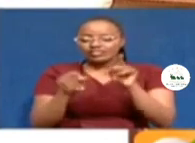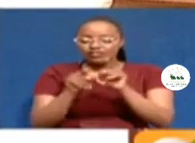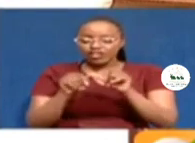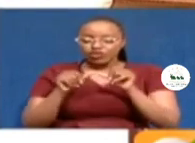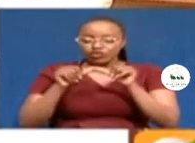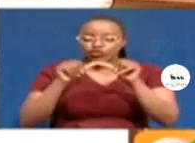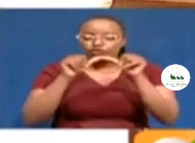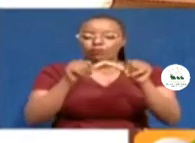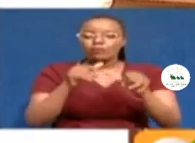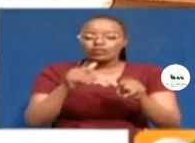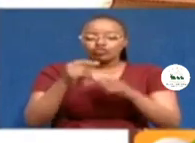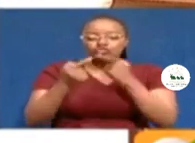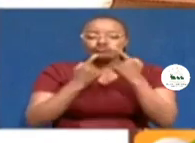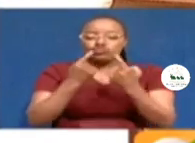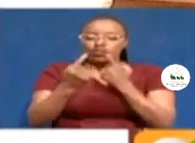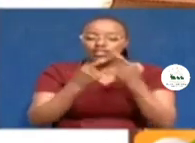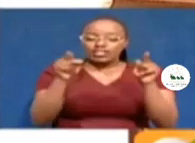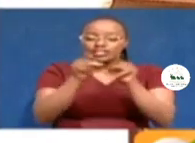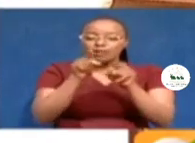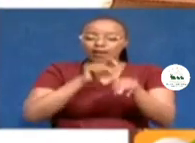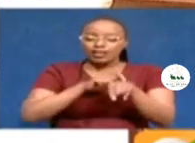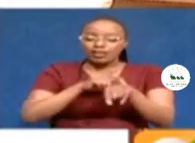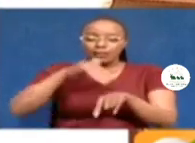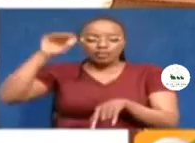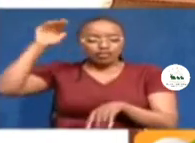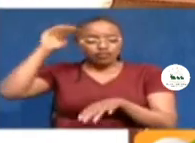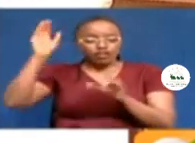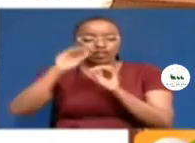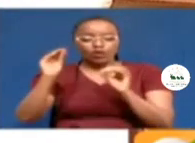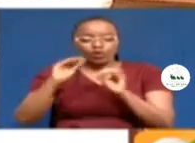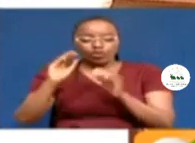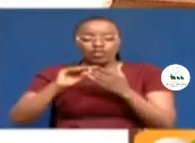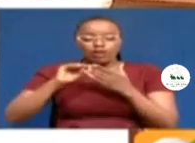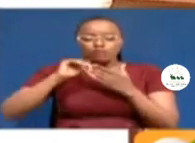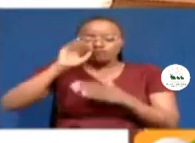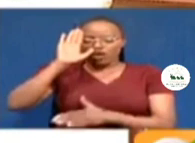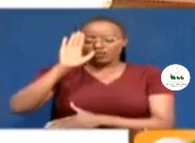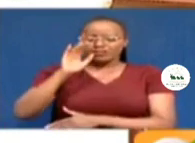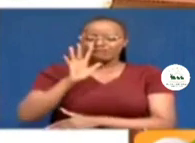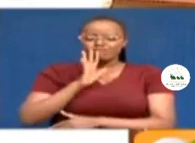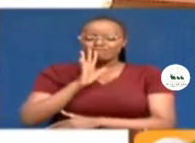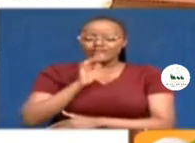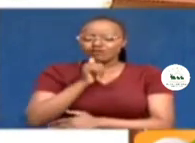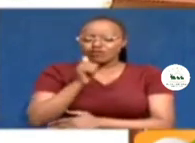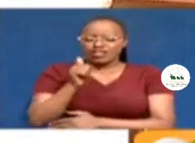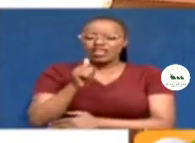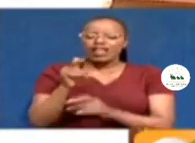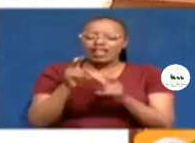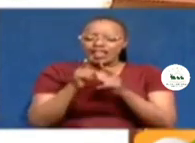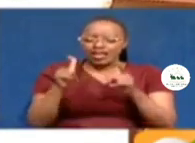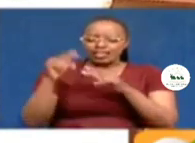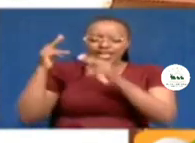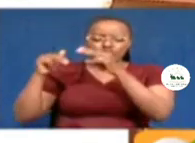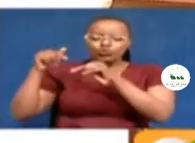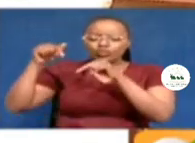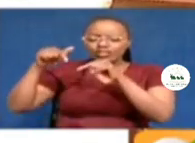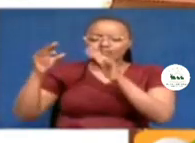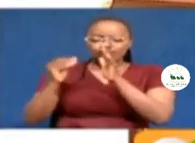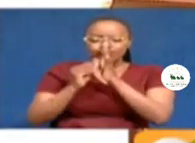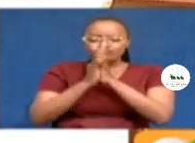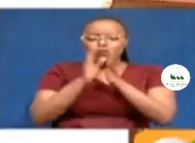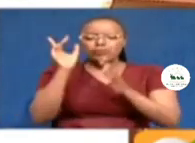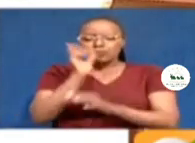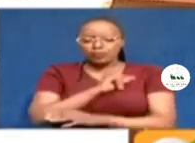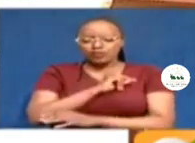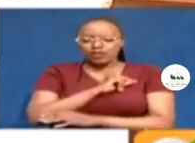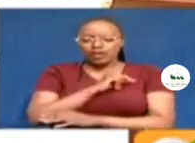voices alive, even when they'll not be heard at their most eloquent. Let history record one day